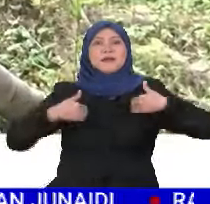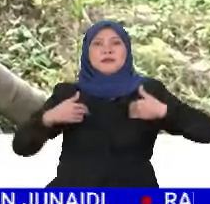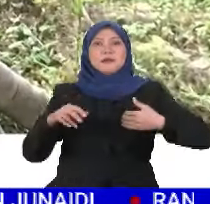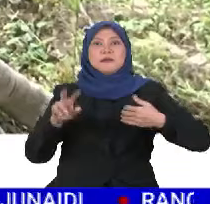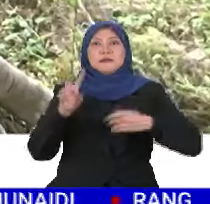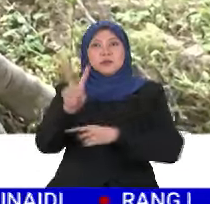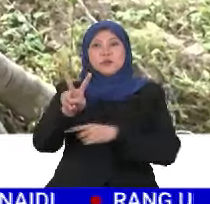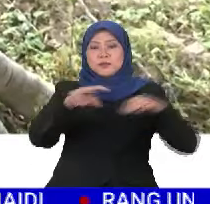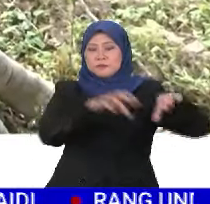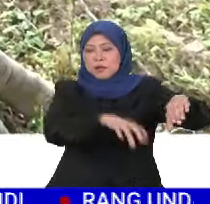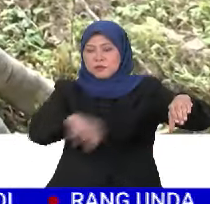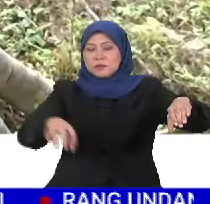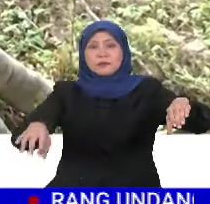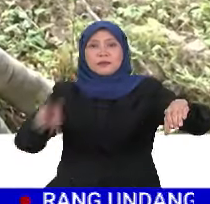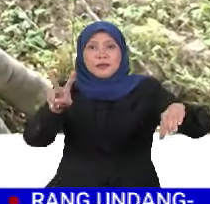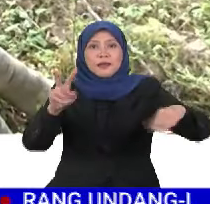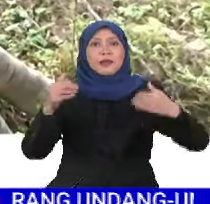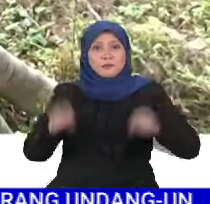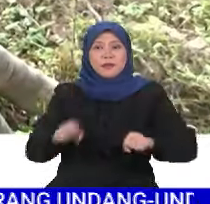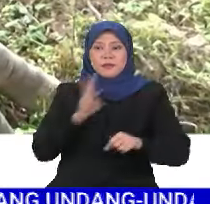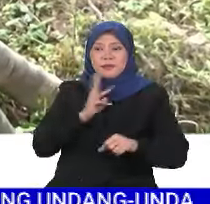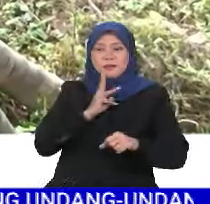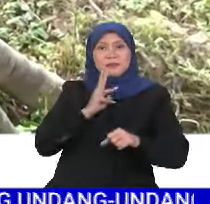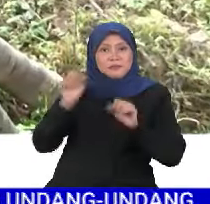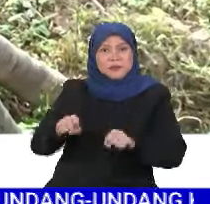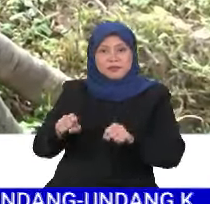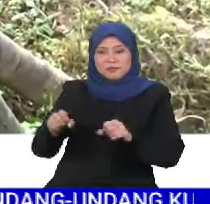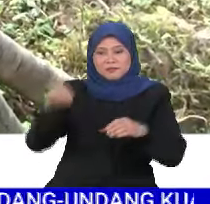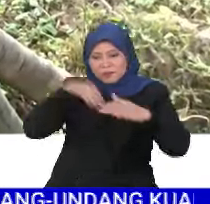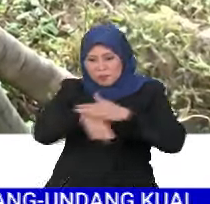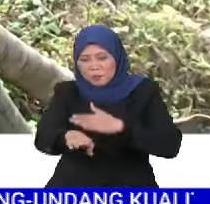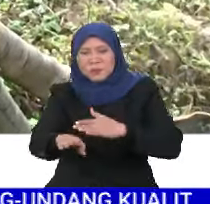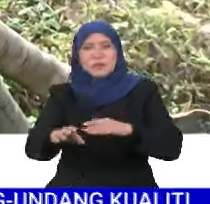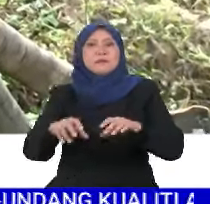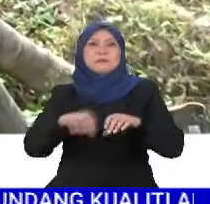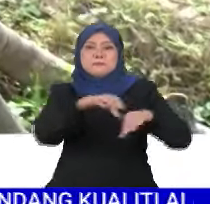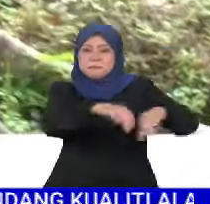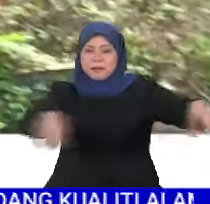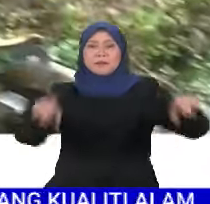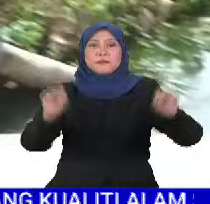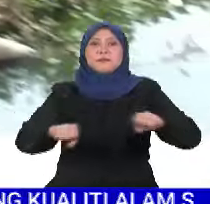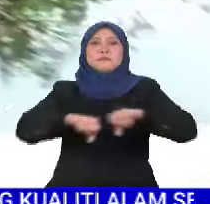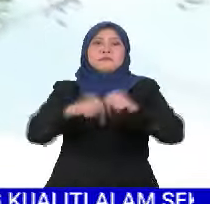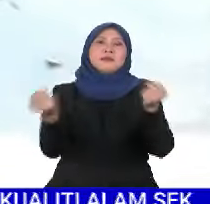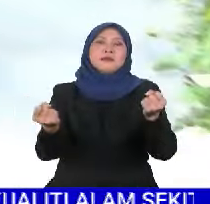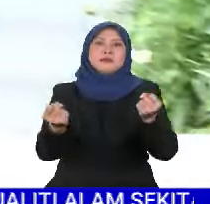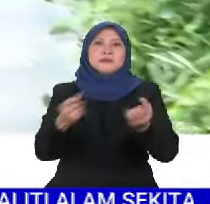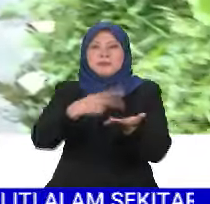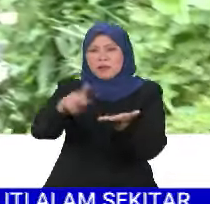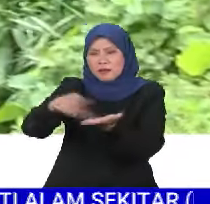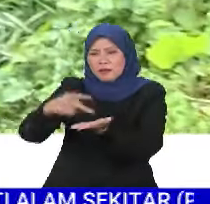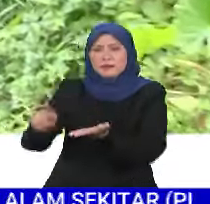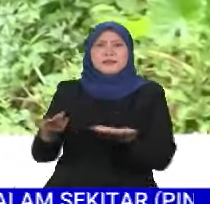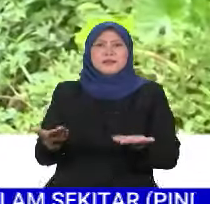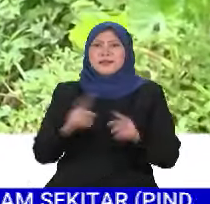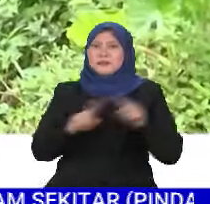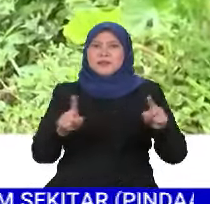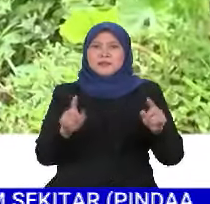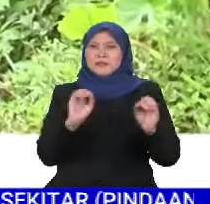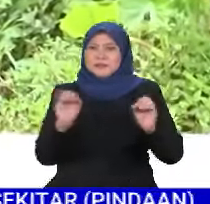branch there. You think the water pressure won't push the branch down and this pipe won't break? You can spend so much for this, but you can't put a proper